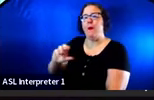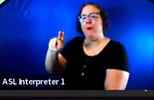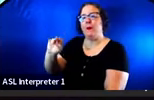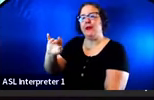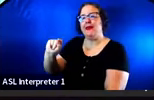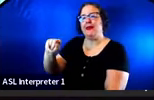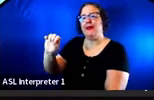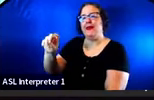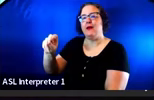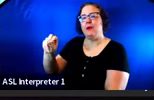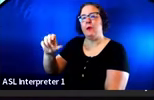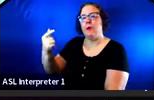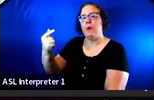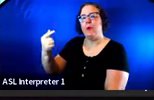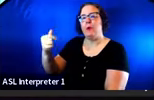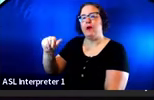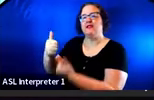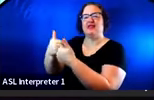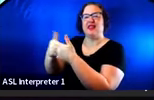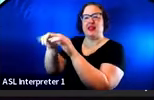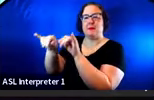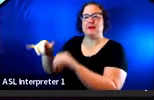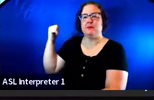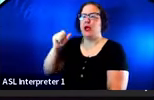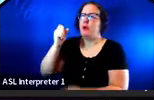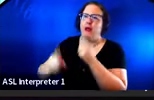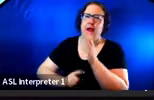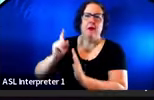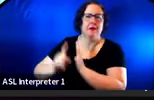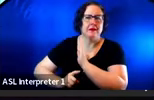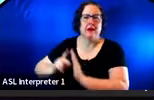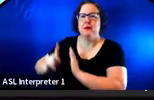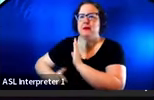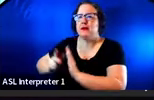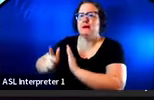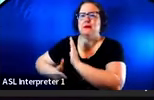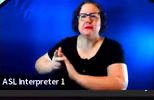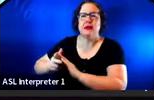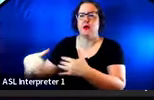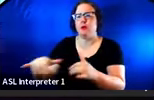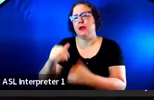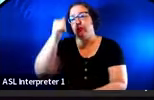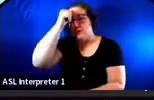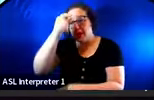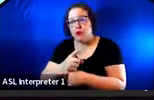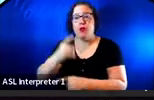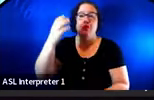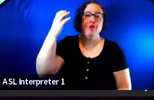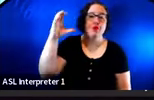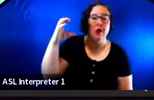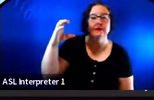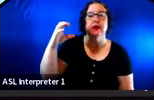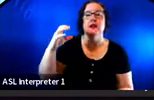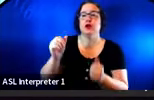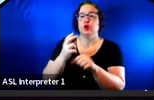system. I used to spend literally hours and hours in a day playing with my brother and cousin